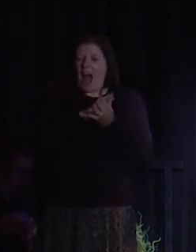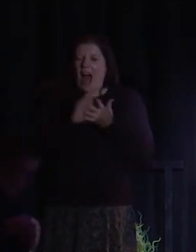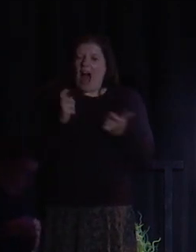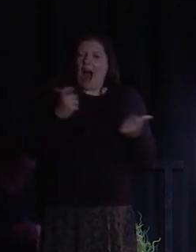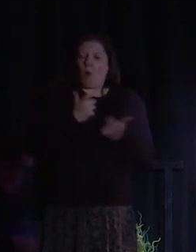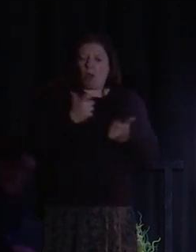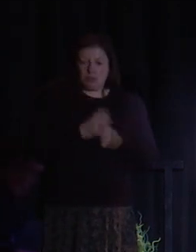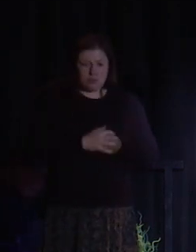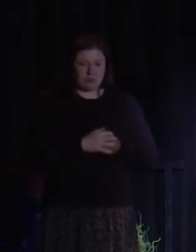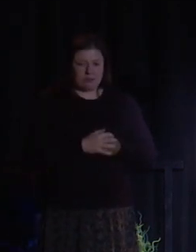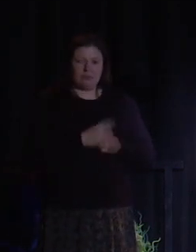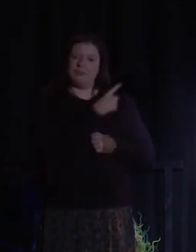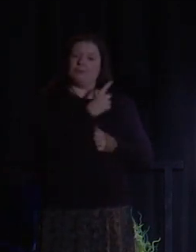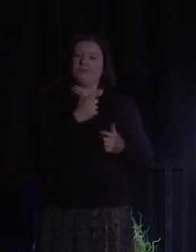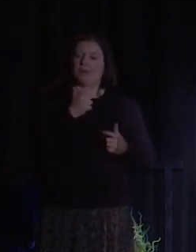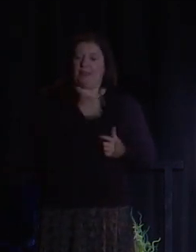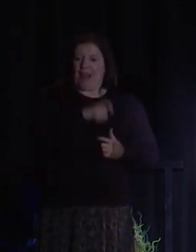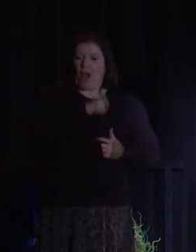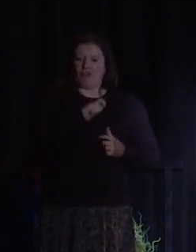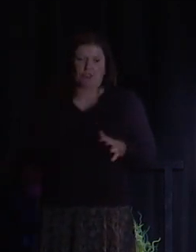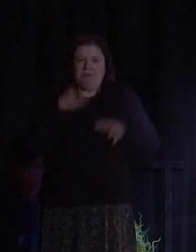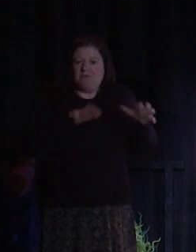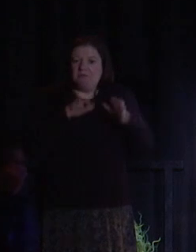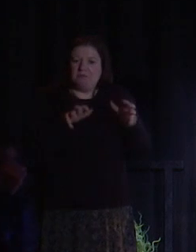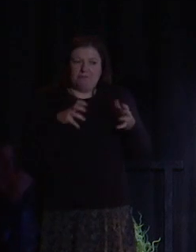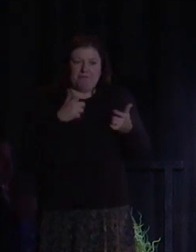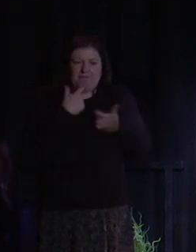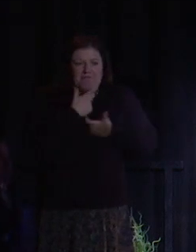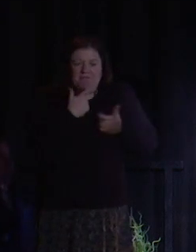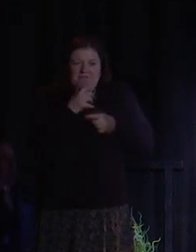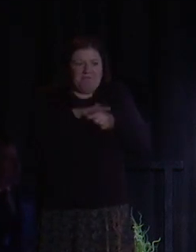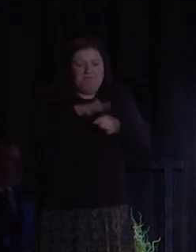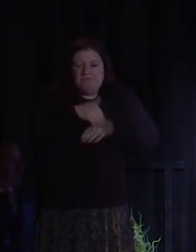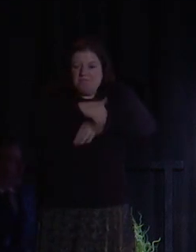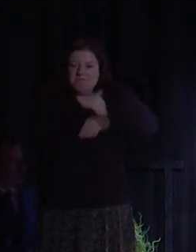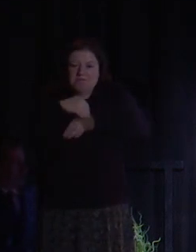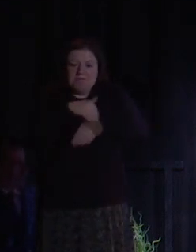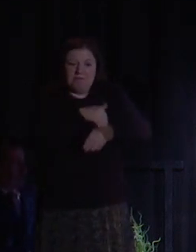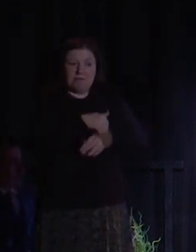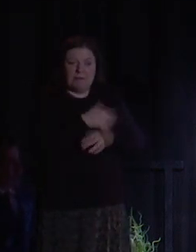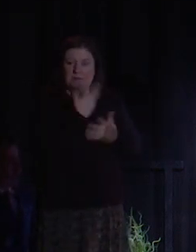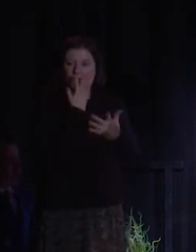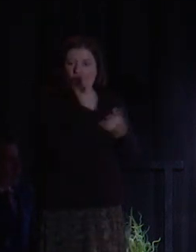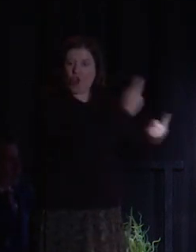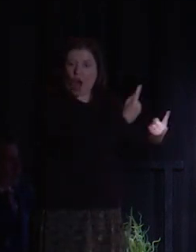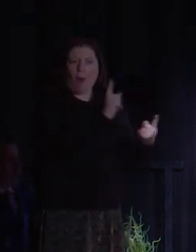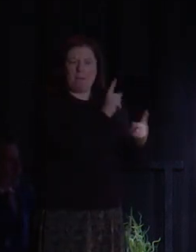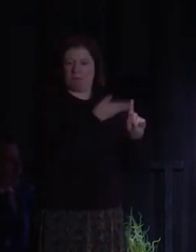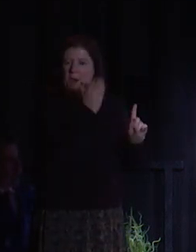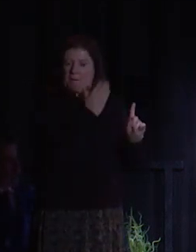flamboyant creatures of mischief incarnate. These colourful, genderless beings are at once unknown and yet completely